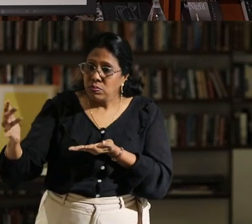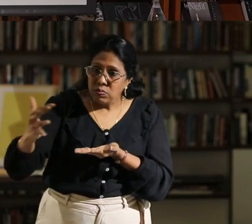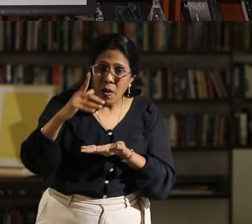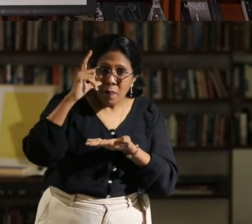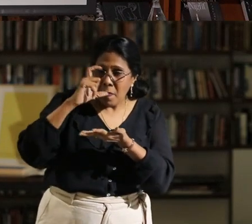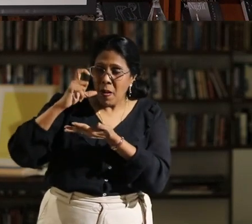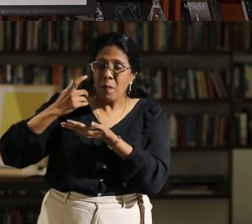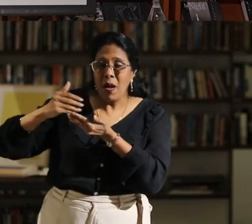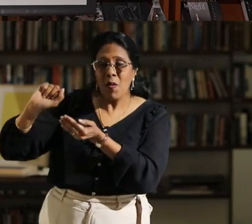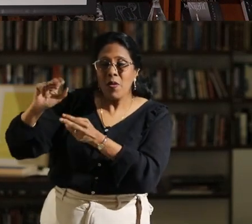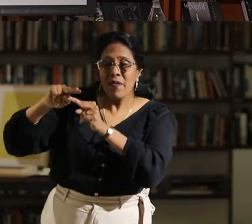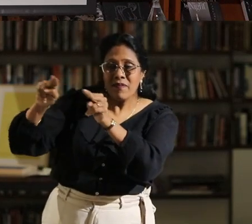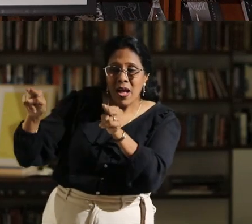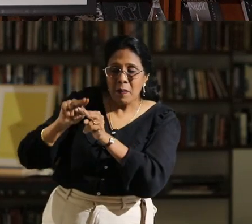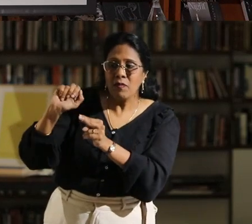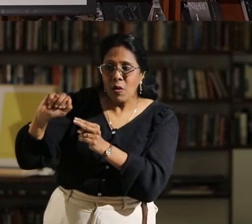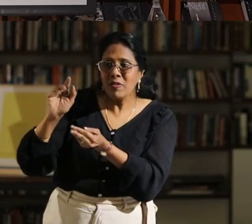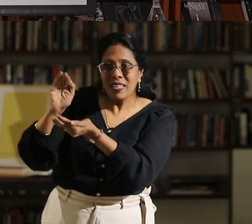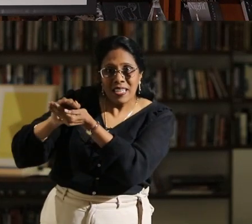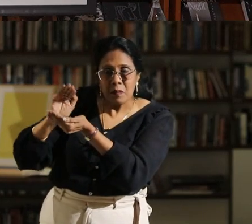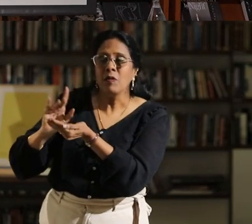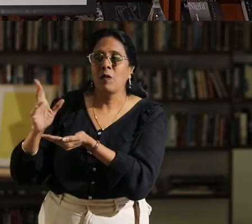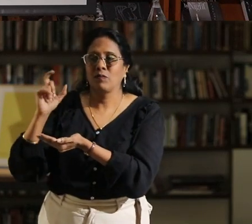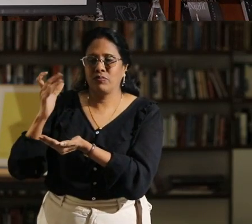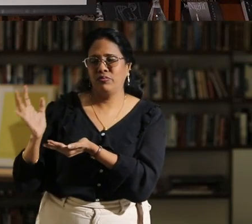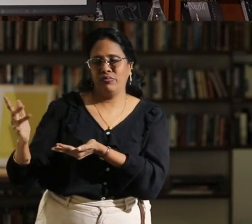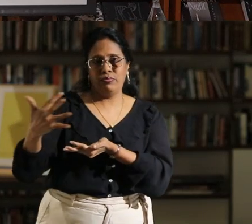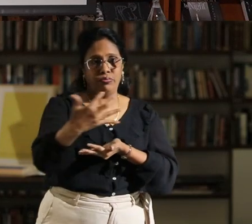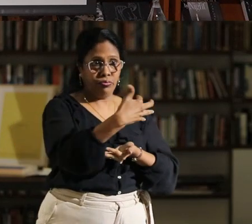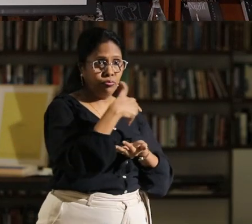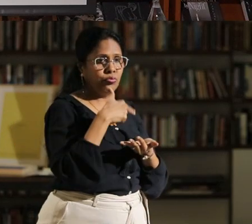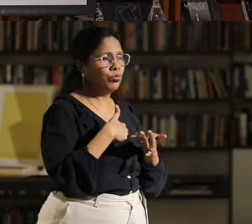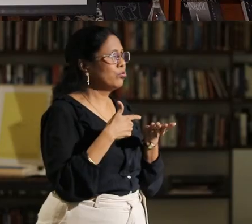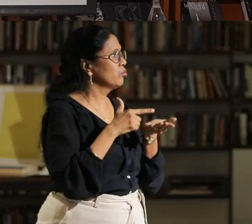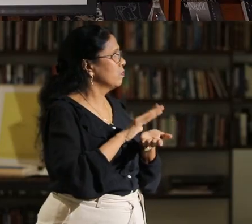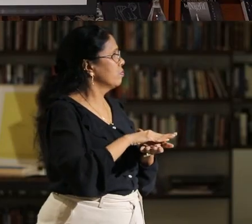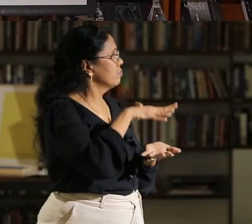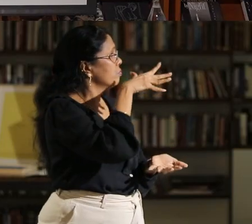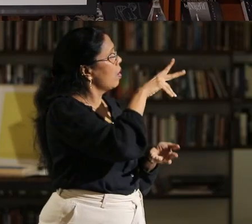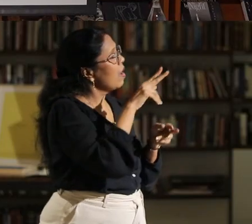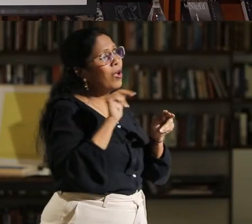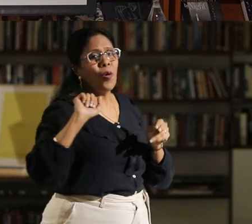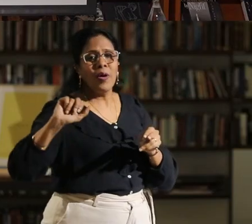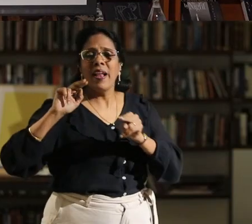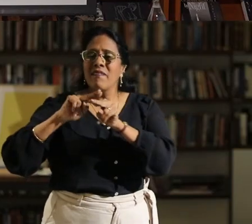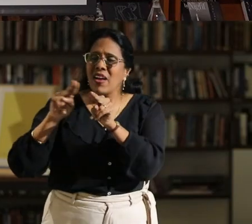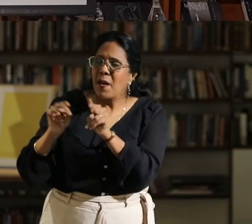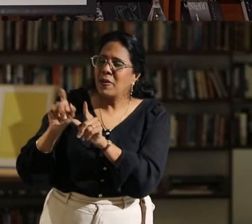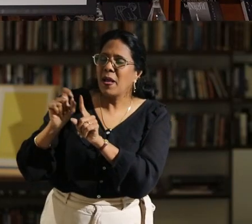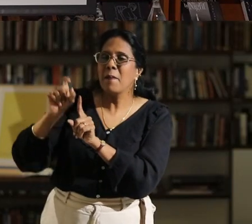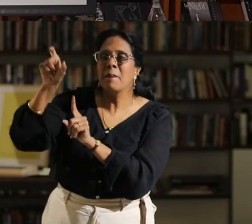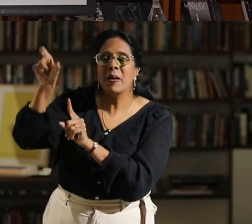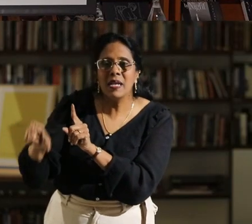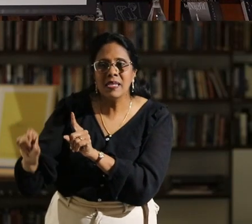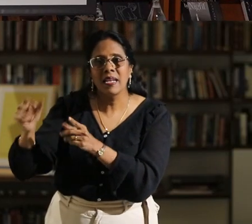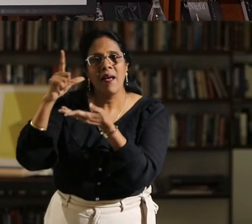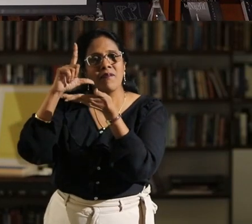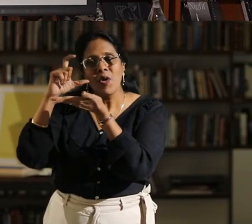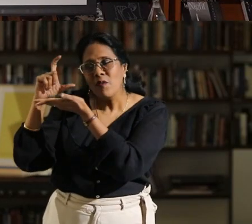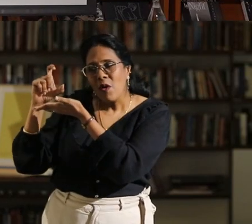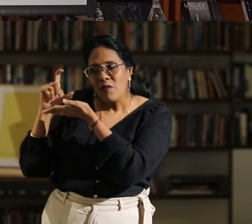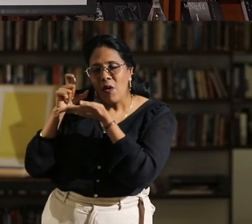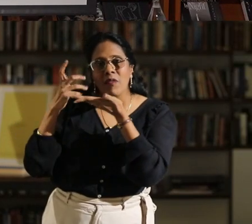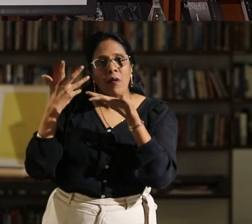Delhi, which are and Delhi is a city which is mostly run by institutional cameras. Here, these are family cameras, people's personal